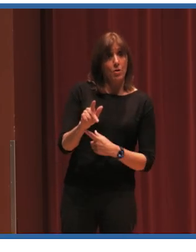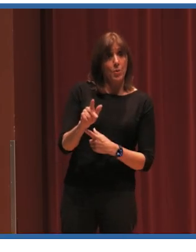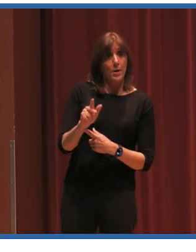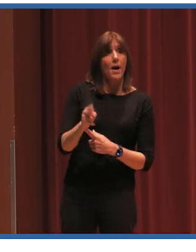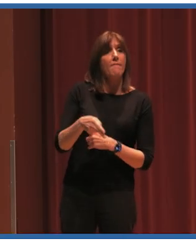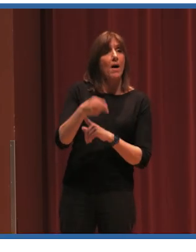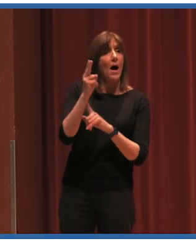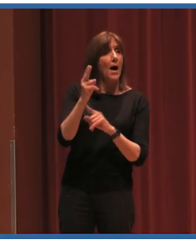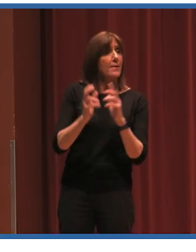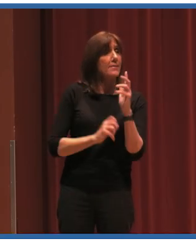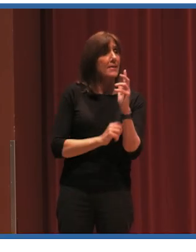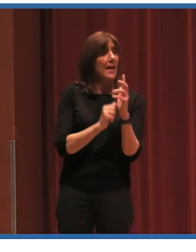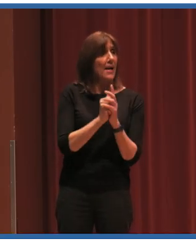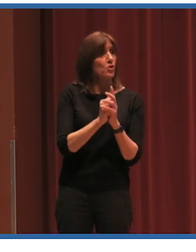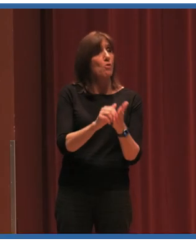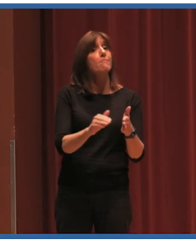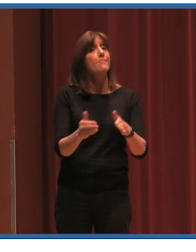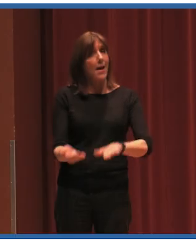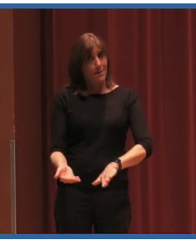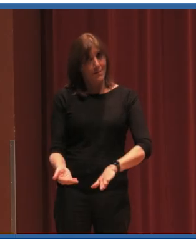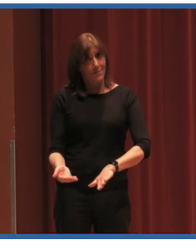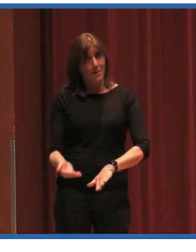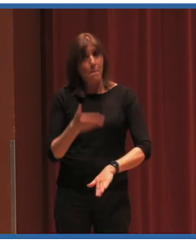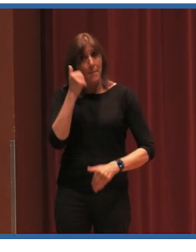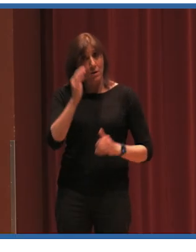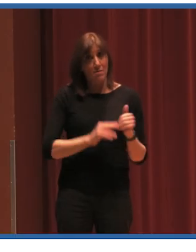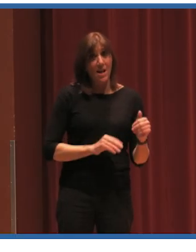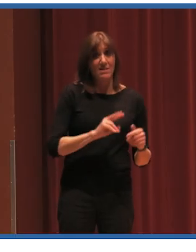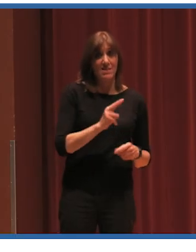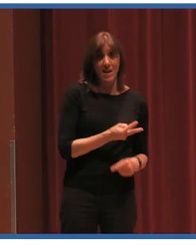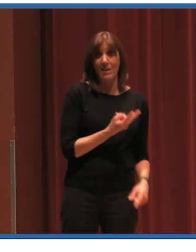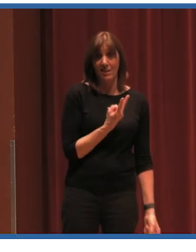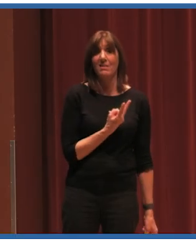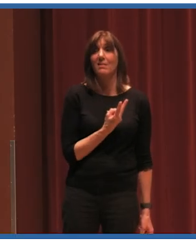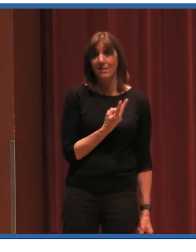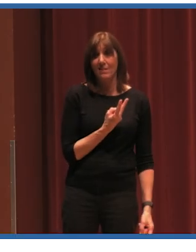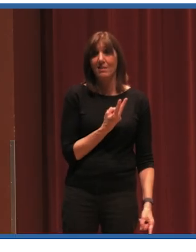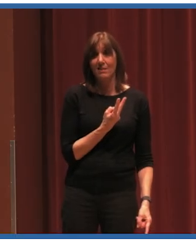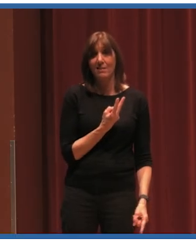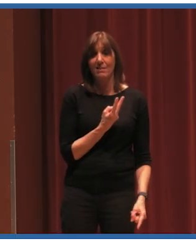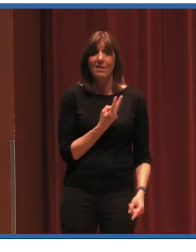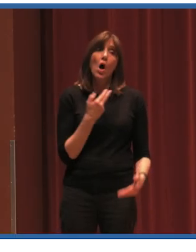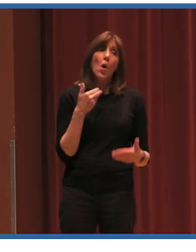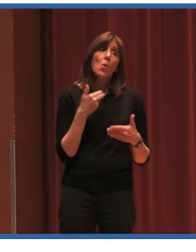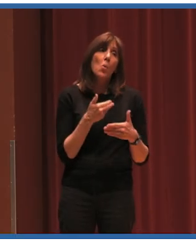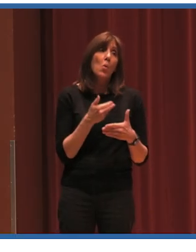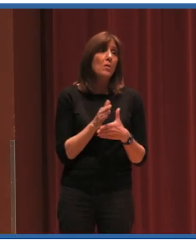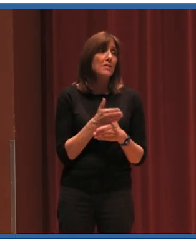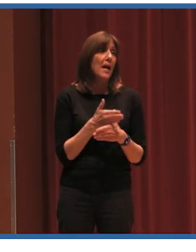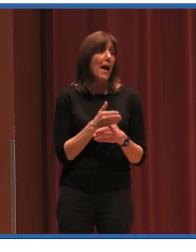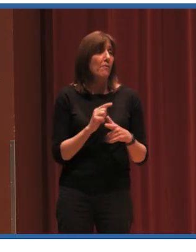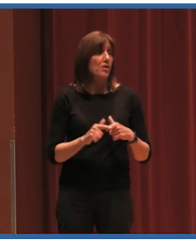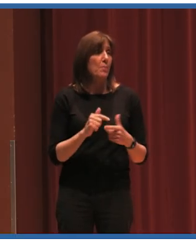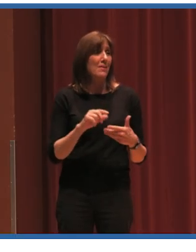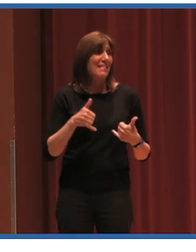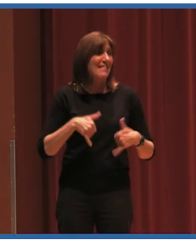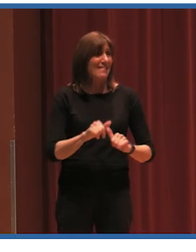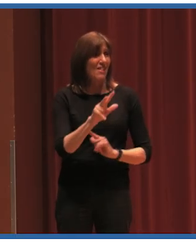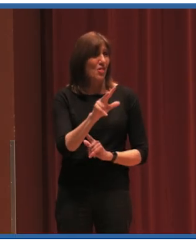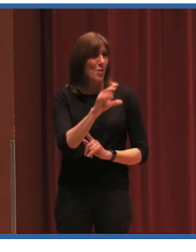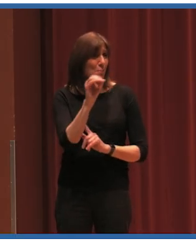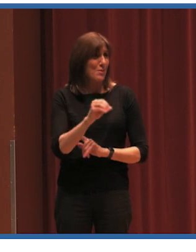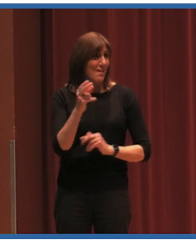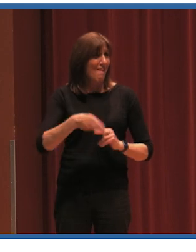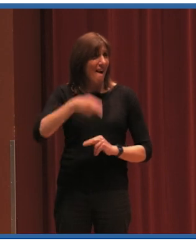highest rate of cancer deaths in the United States. So very close to average, but our rate is still 3% higher than the US